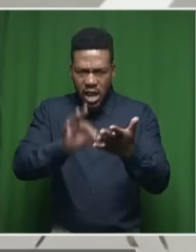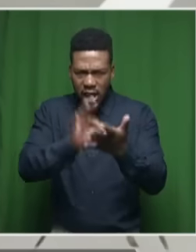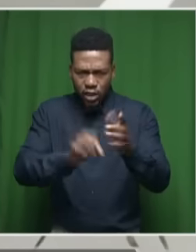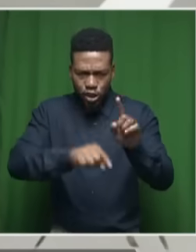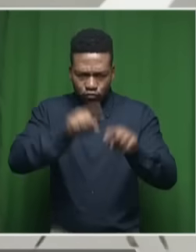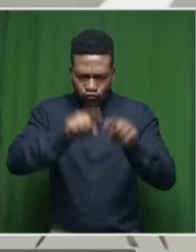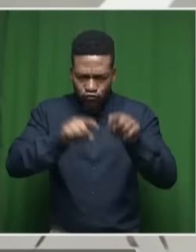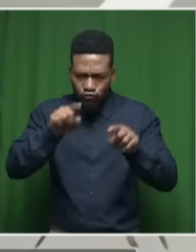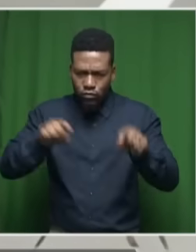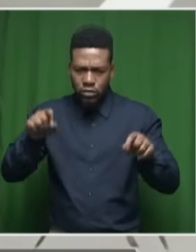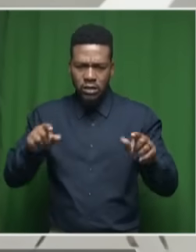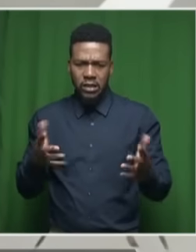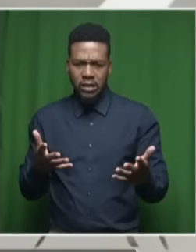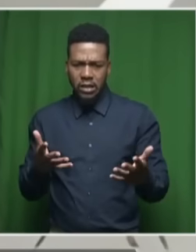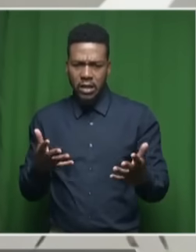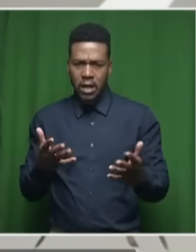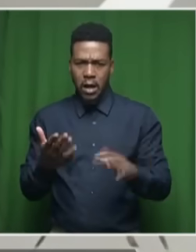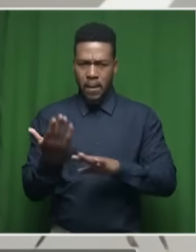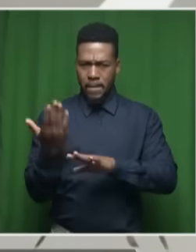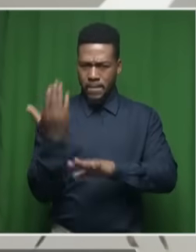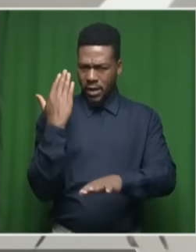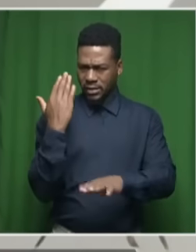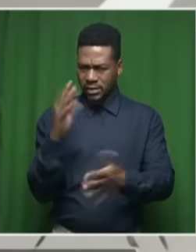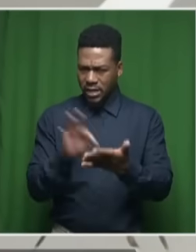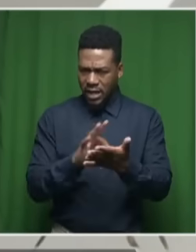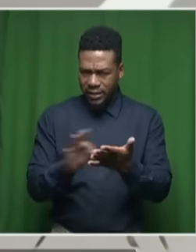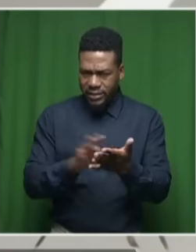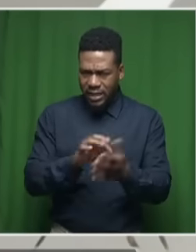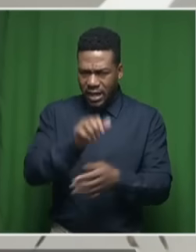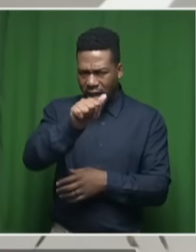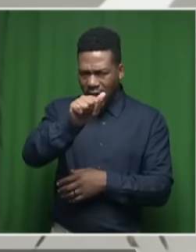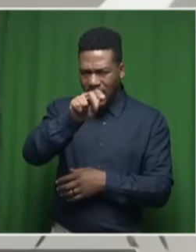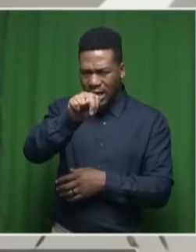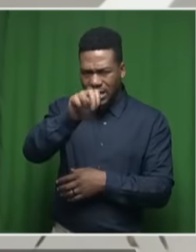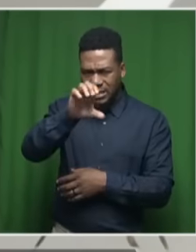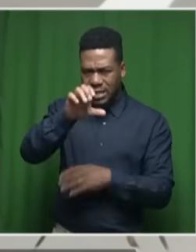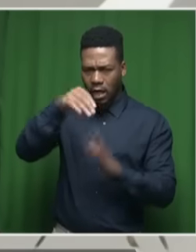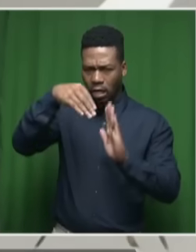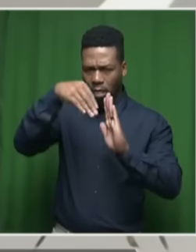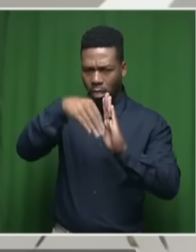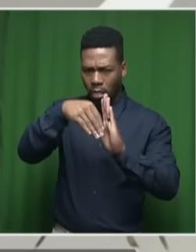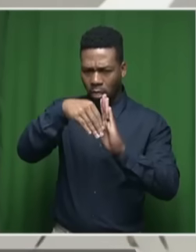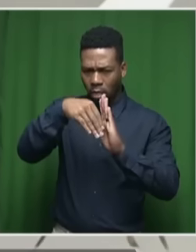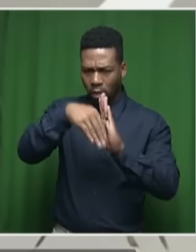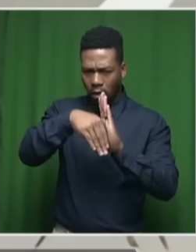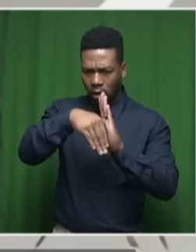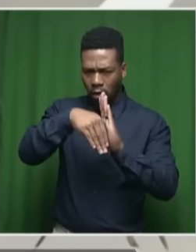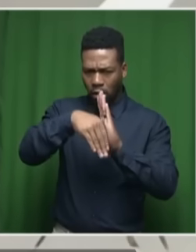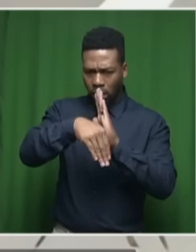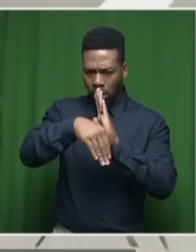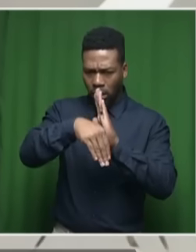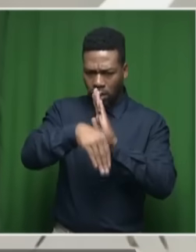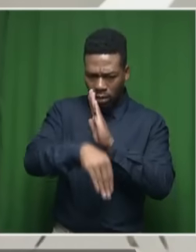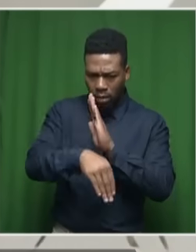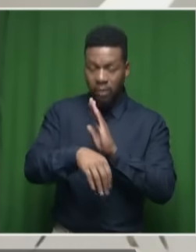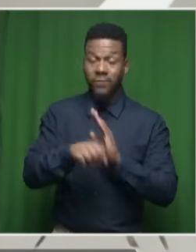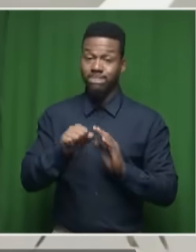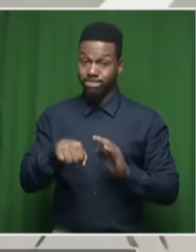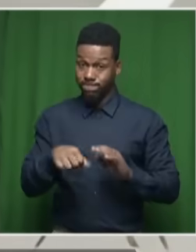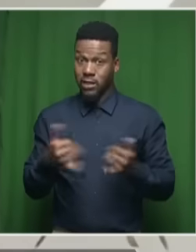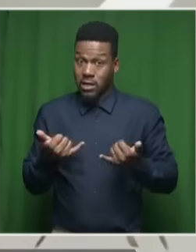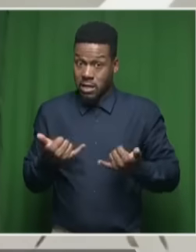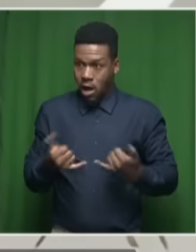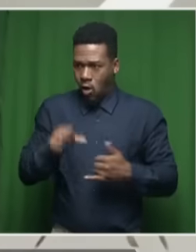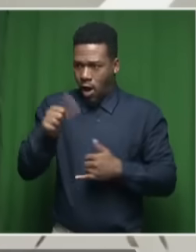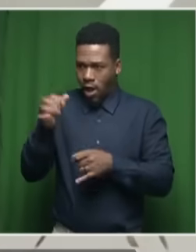few elections, the ANC appears not to be doing very, very well, and that encourages other political